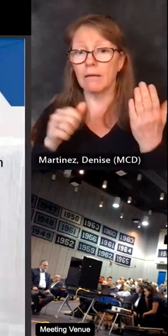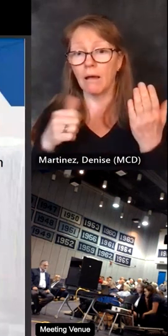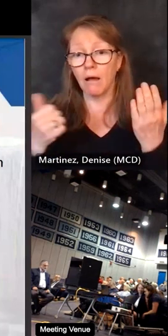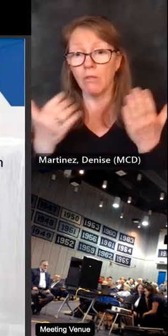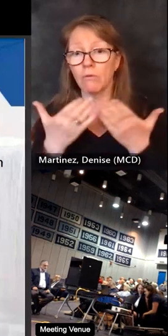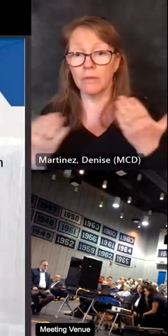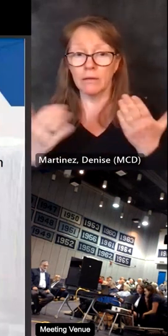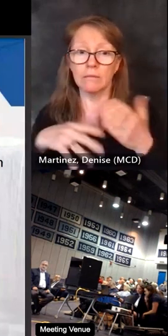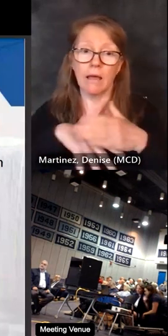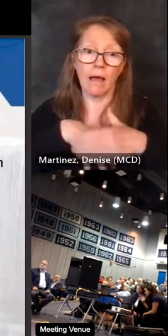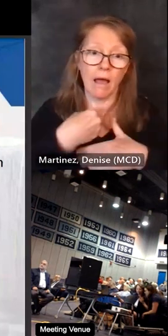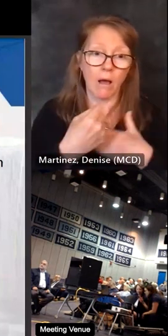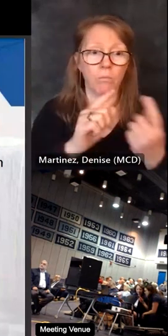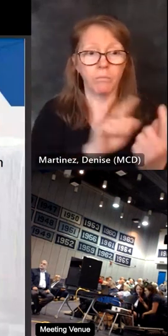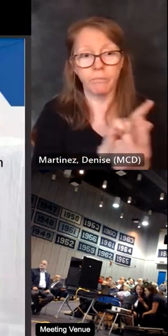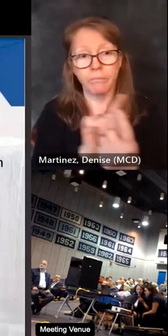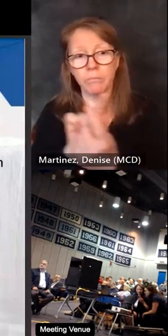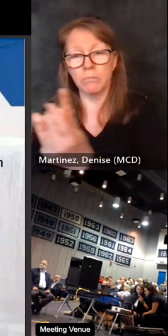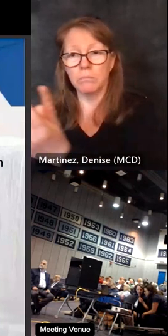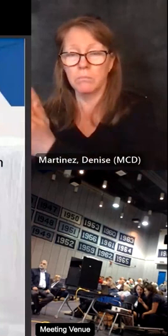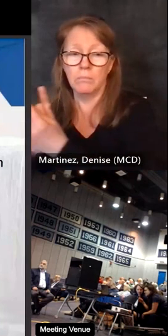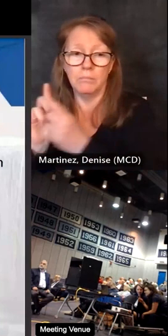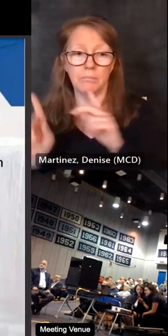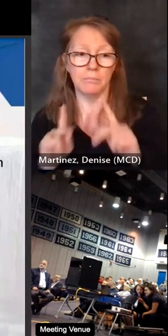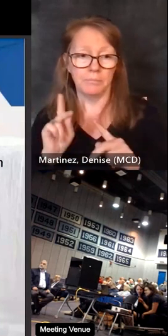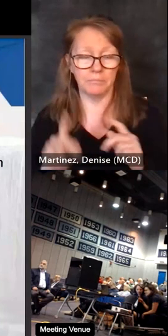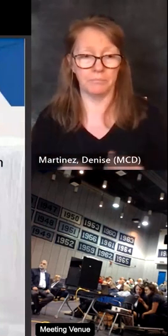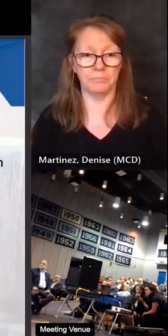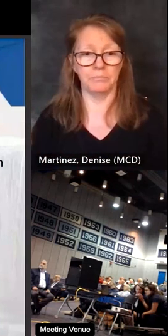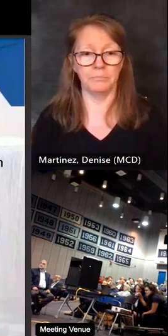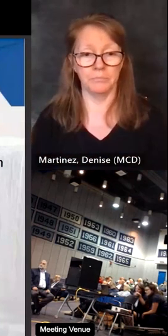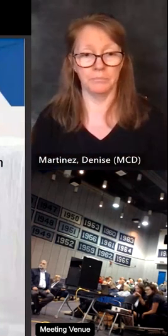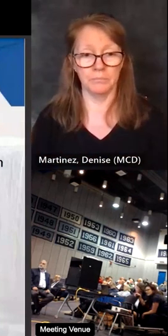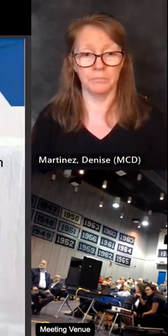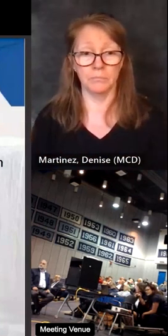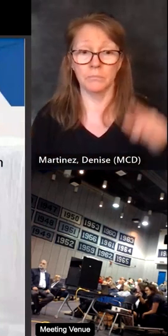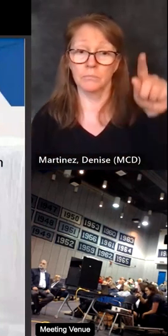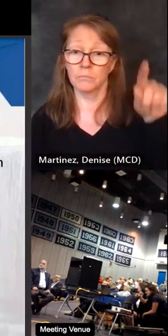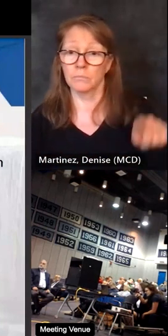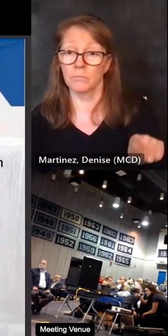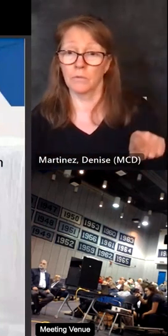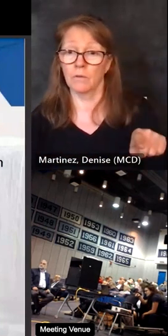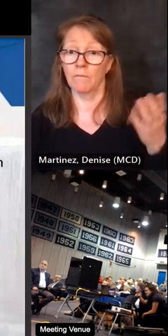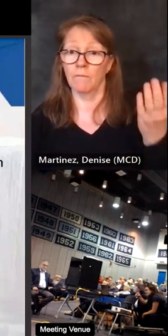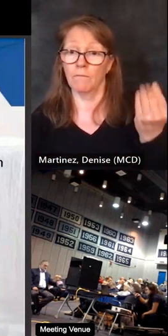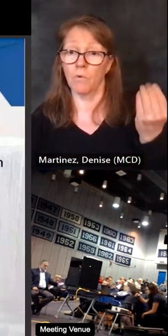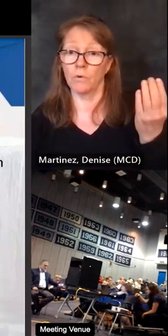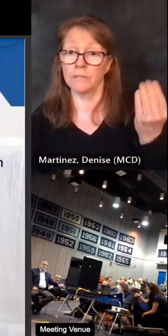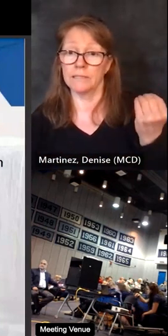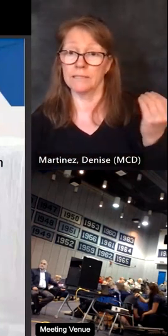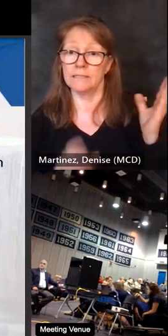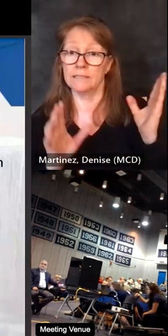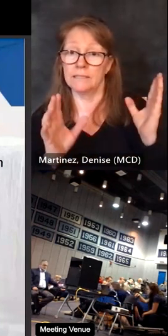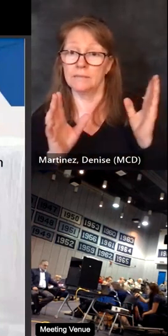different meetings. Here's a list of 14 of those occasions.